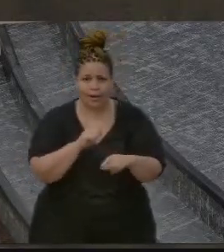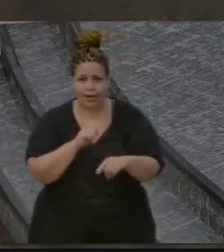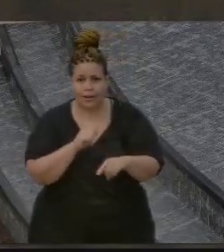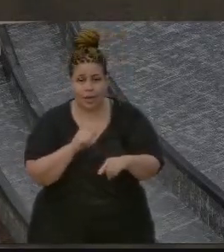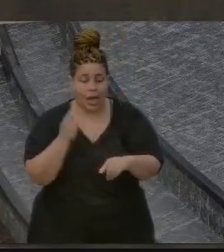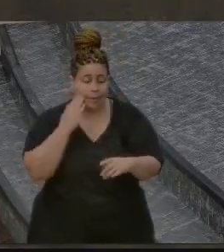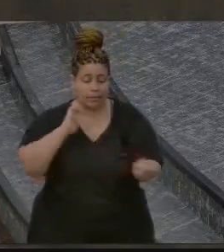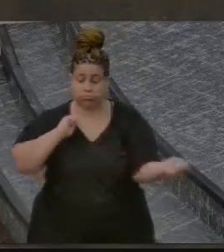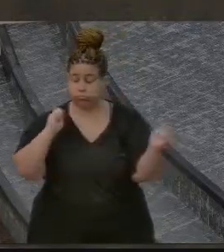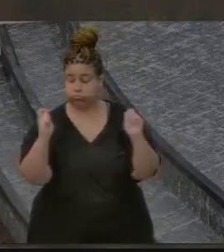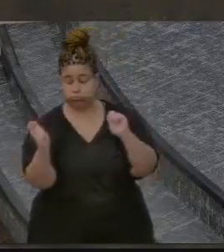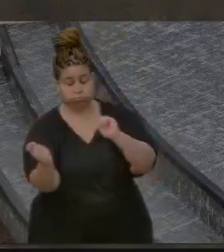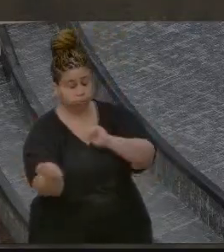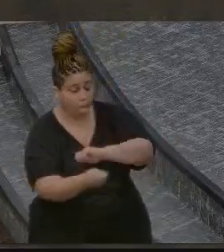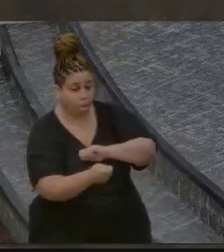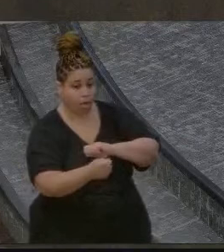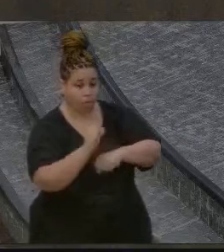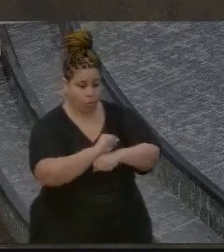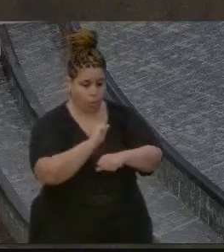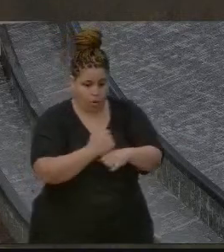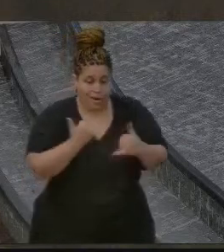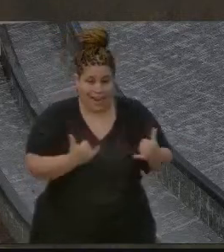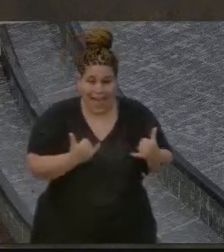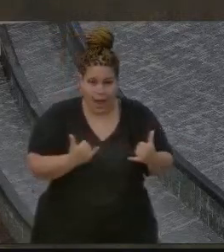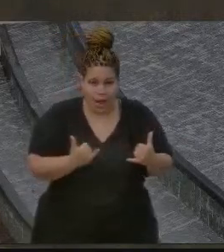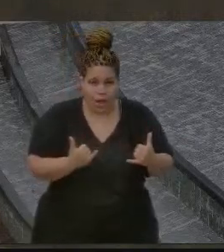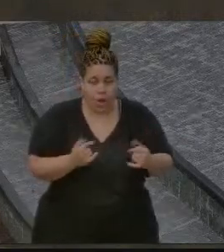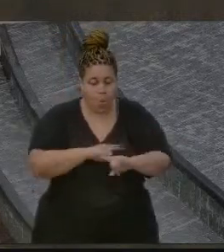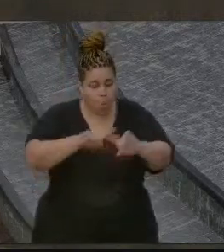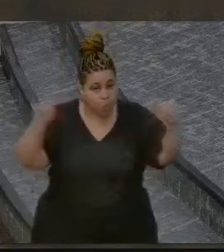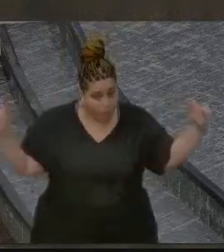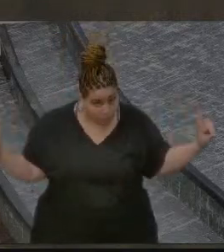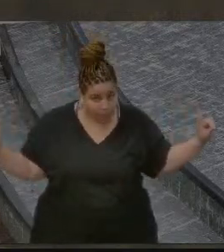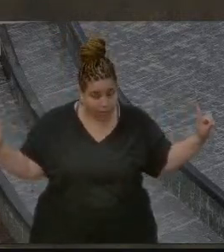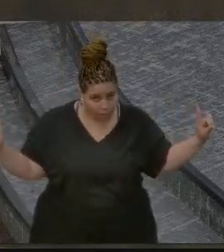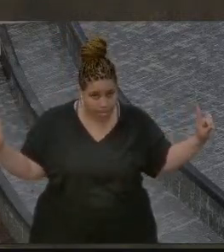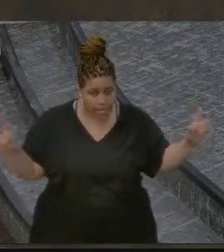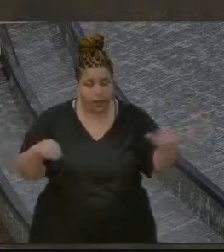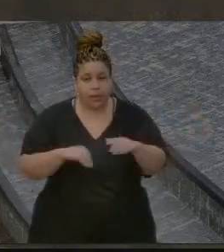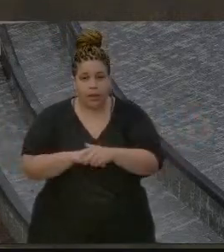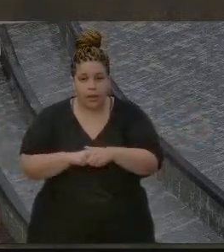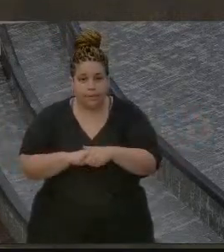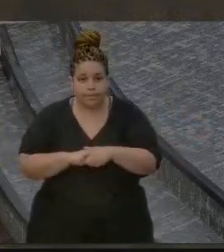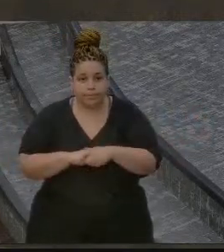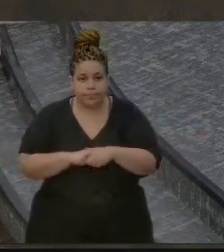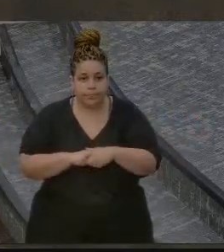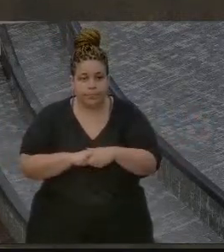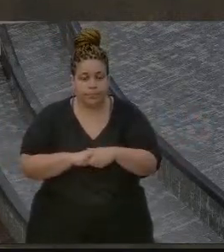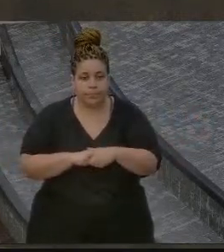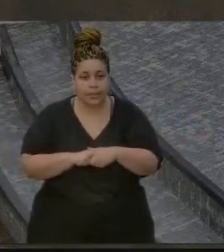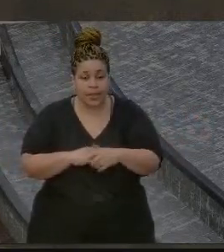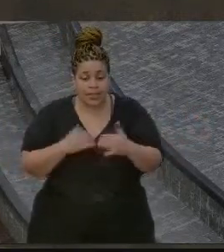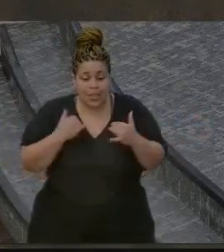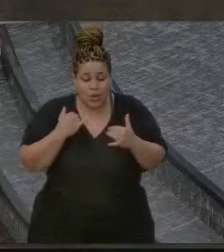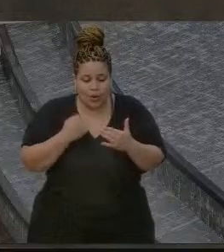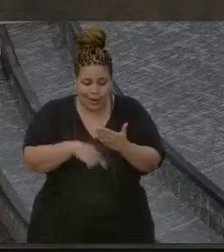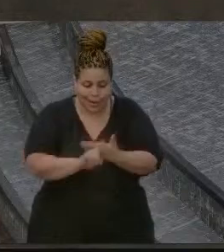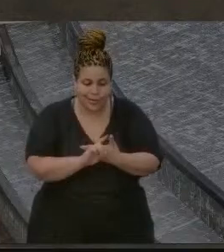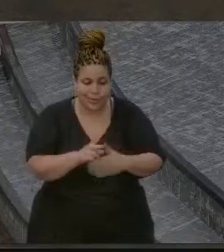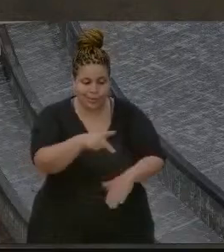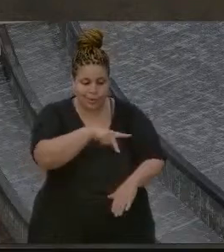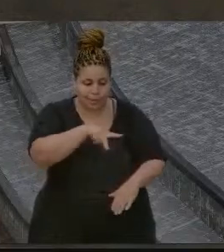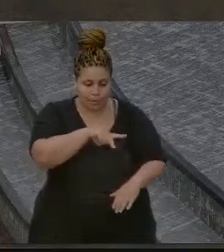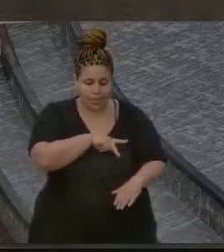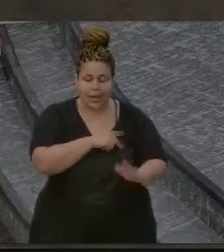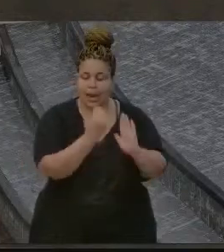shift in the work. And so that was going to be something that would be on next week's personnel list, of